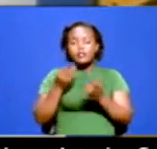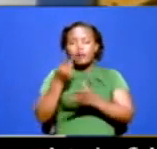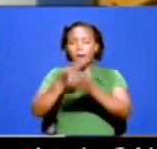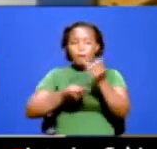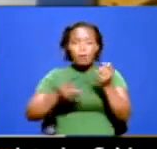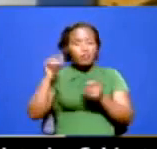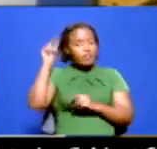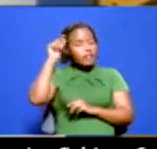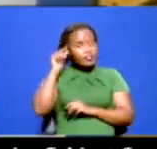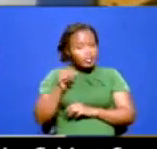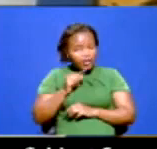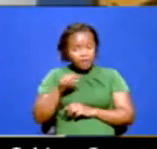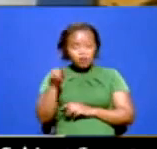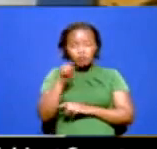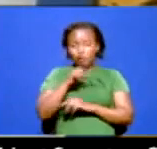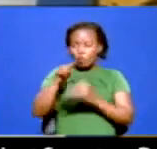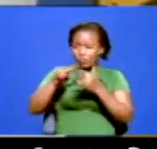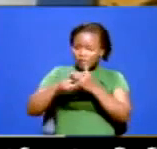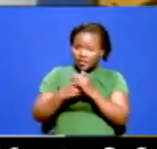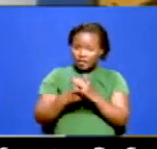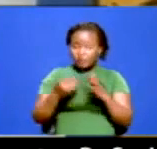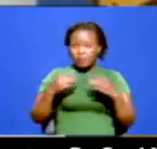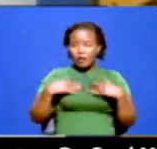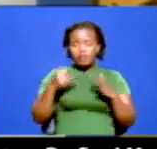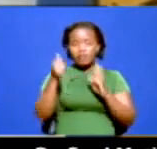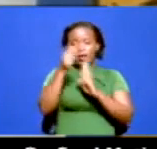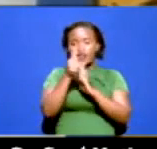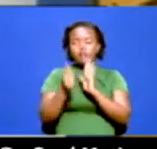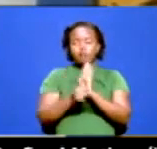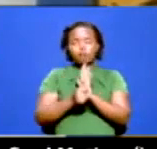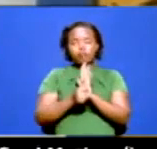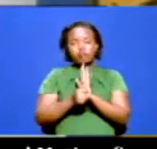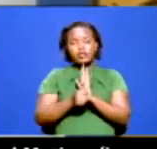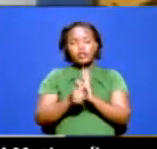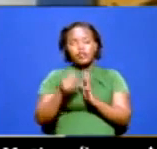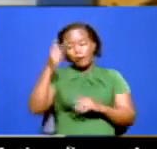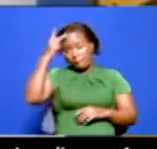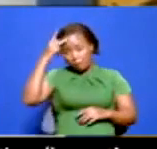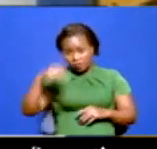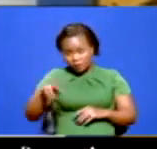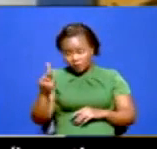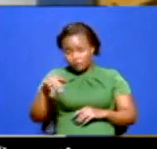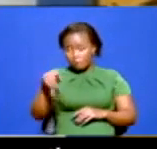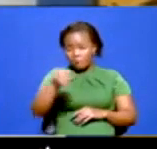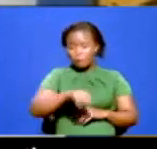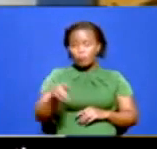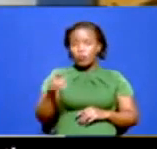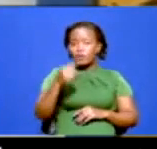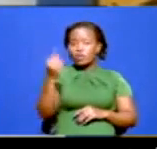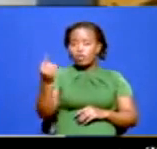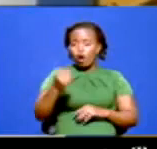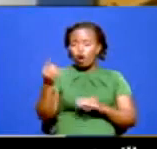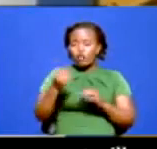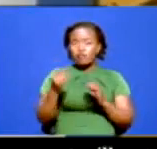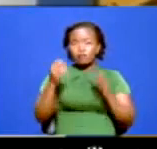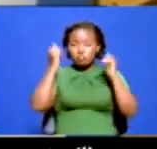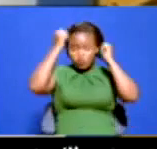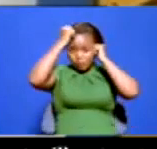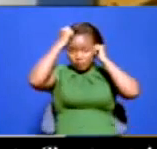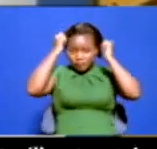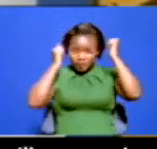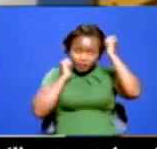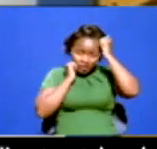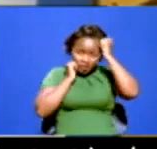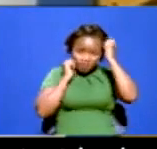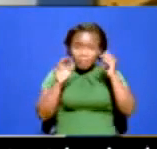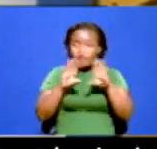by developing a gender policy. And I think we are the only military currently in the continent with